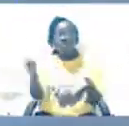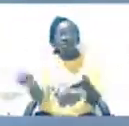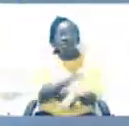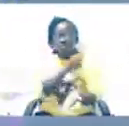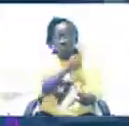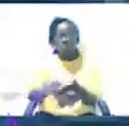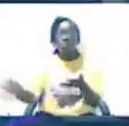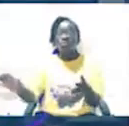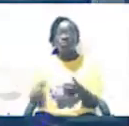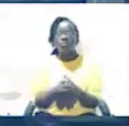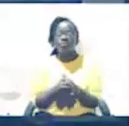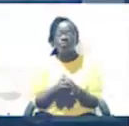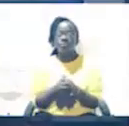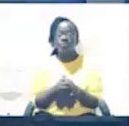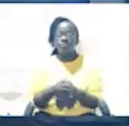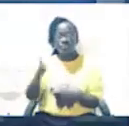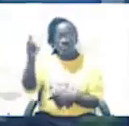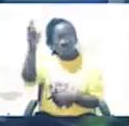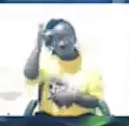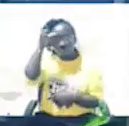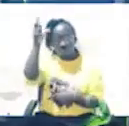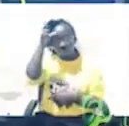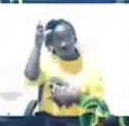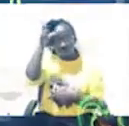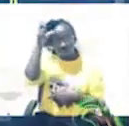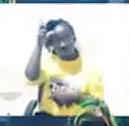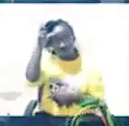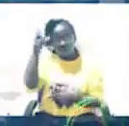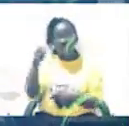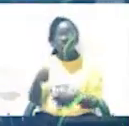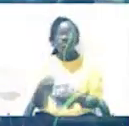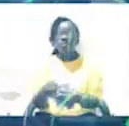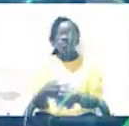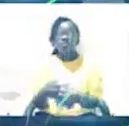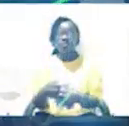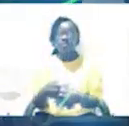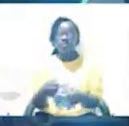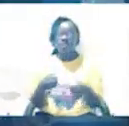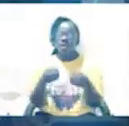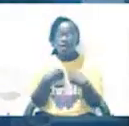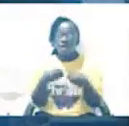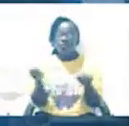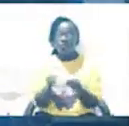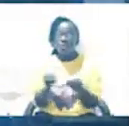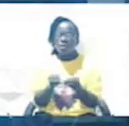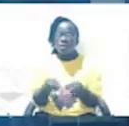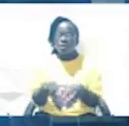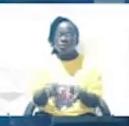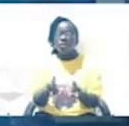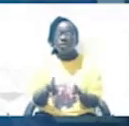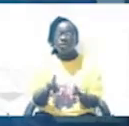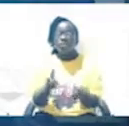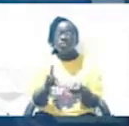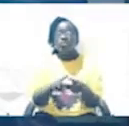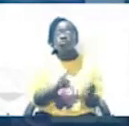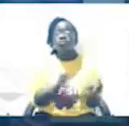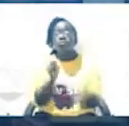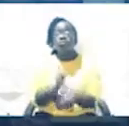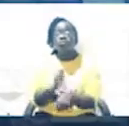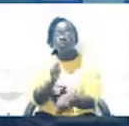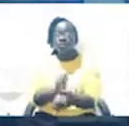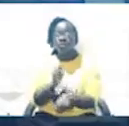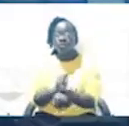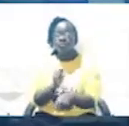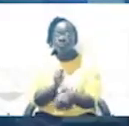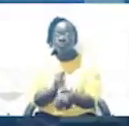The devil has modus operandi. Upon some okoya of faso yetuma. And his modus